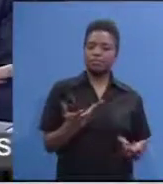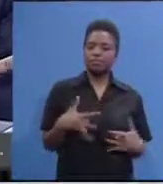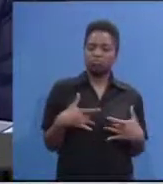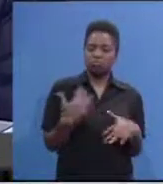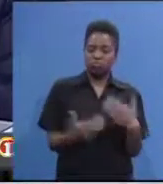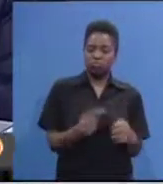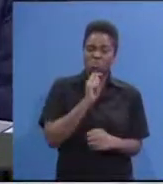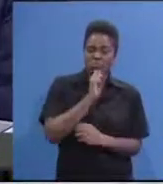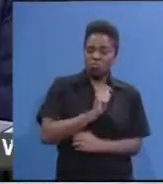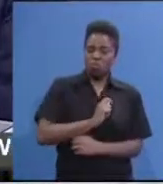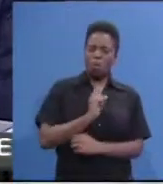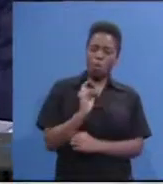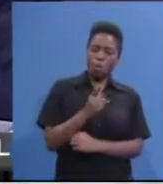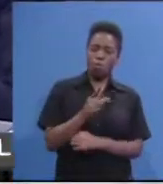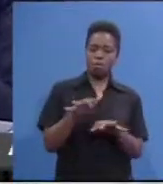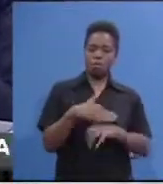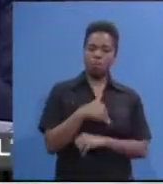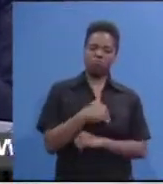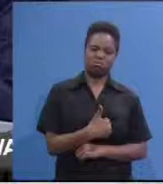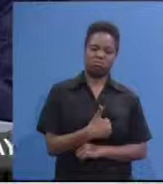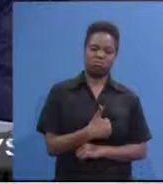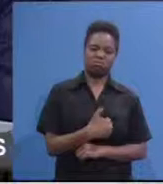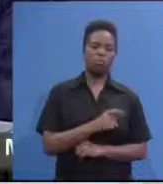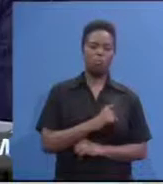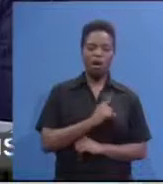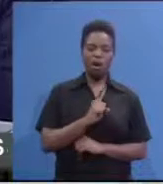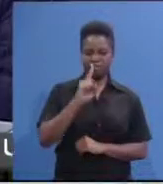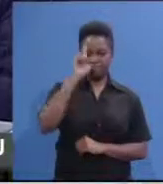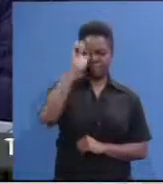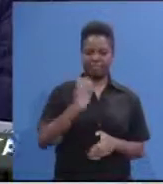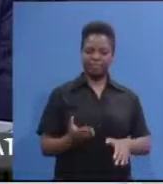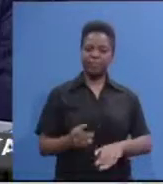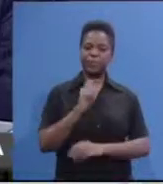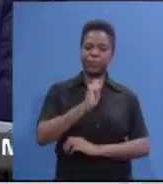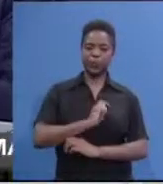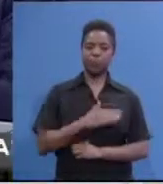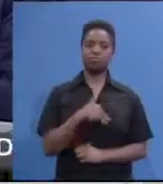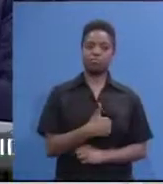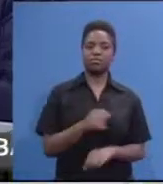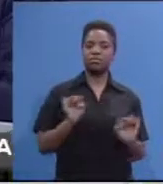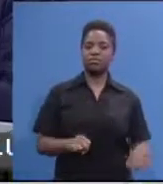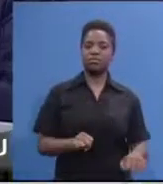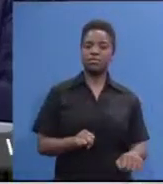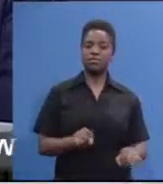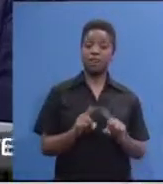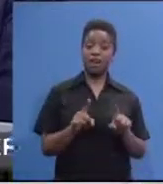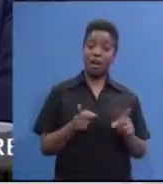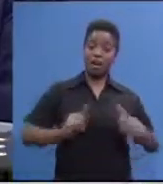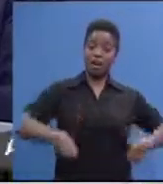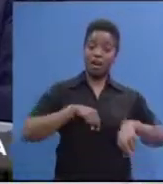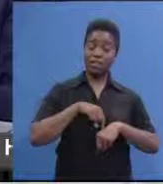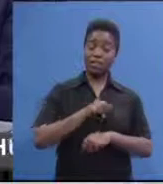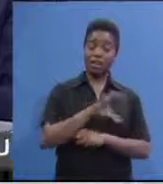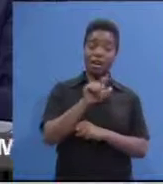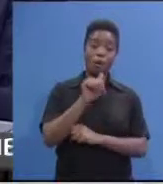it's a fact that everybody's mourning. Mm. But then I say to them, but you know, one of the things with us as Africans, when a